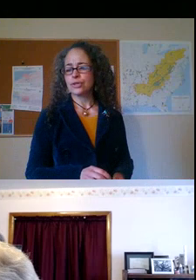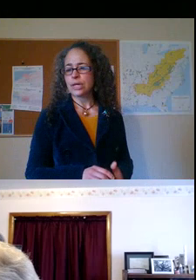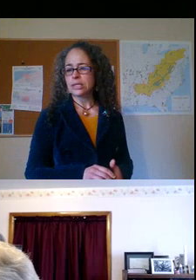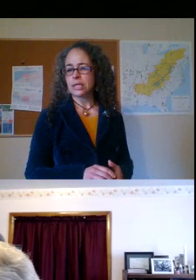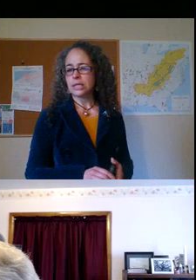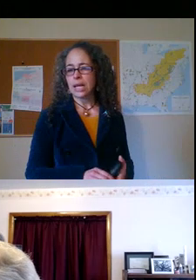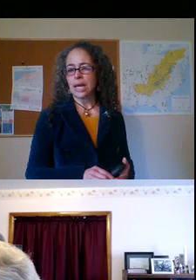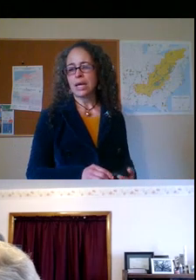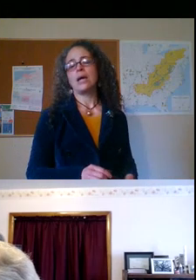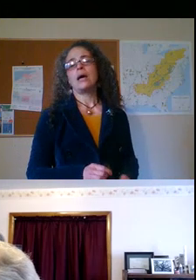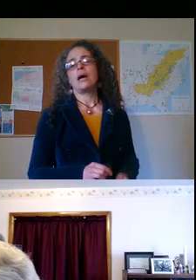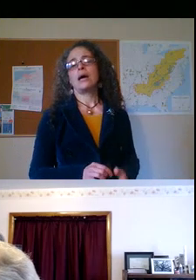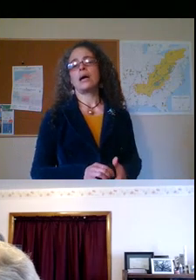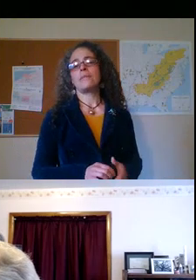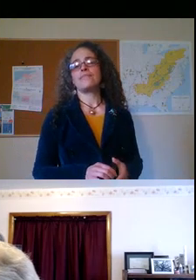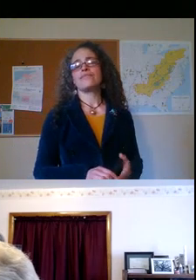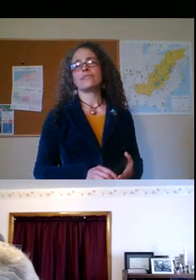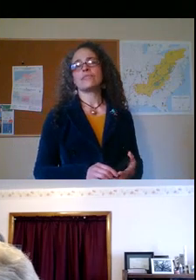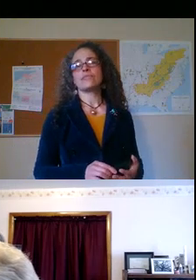of distress, they say.